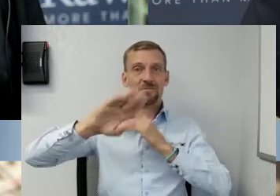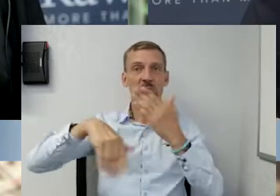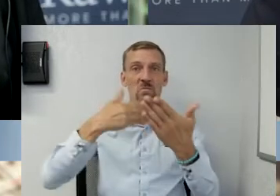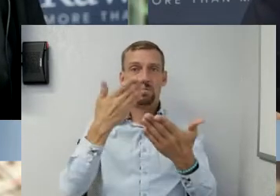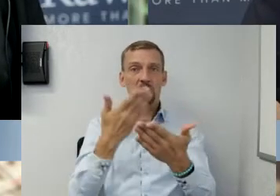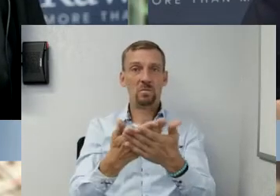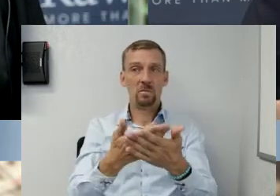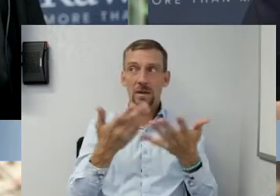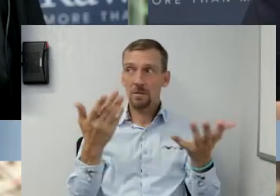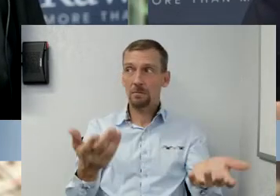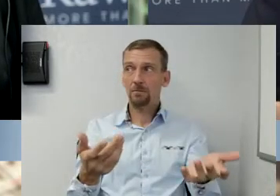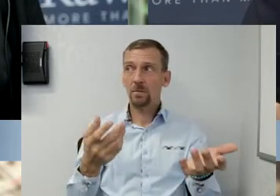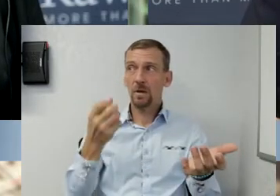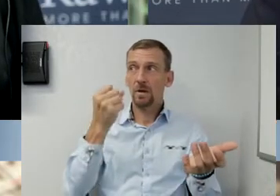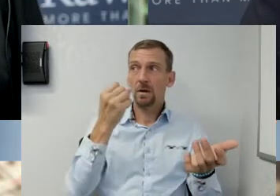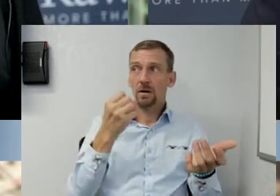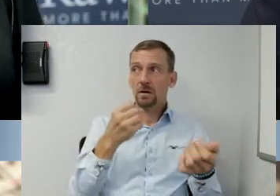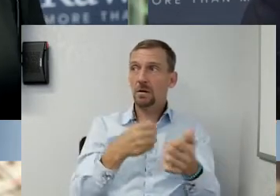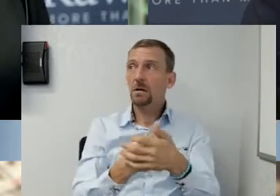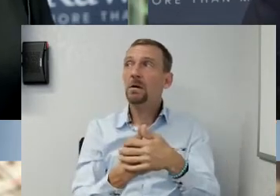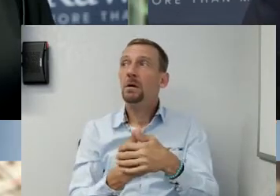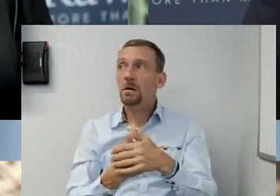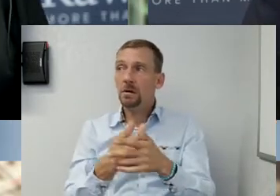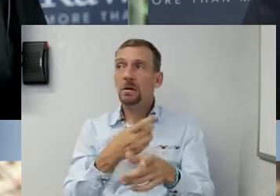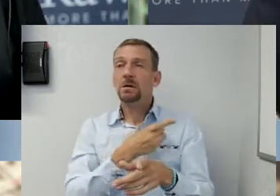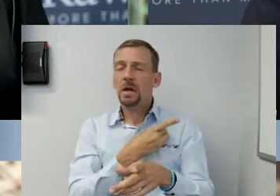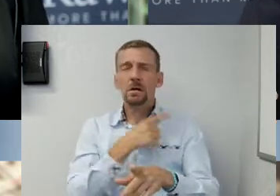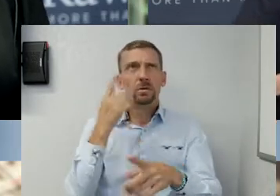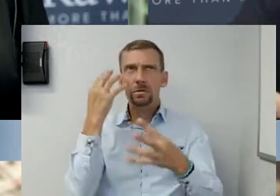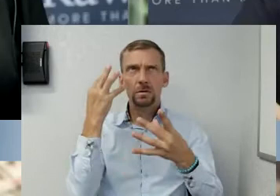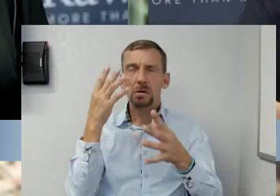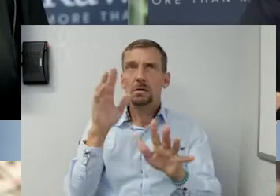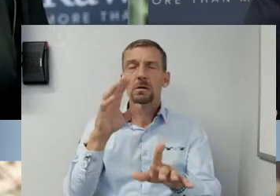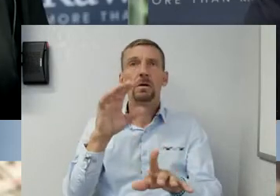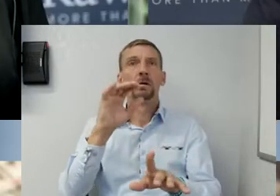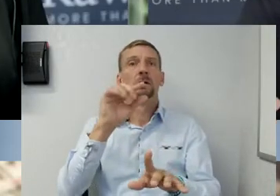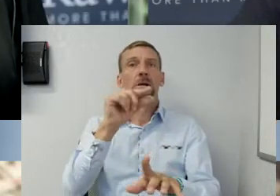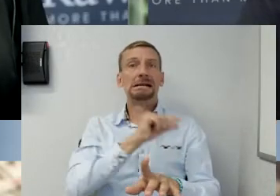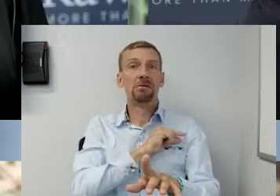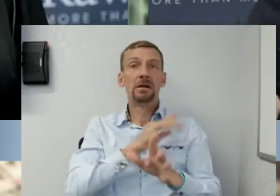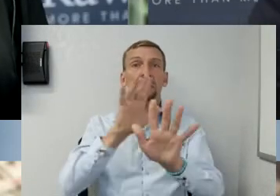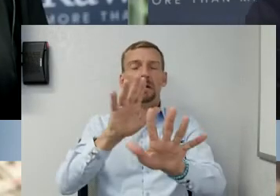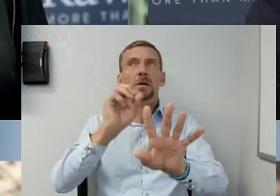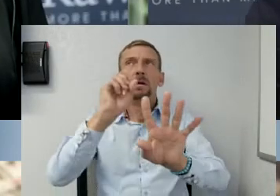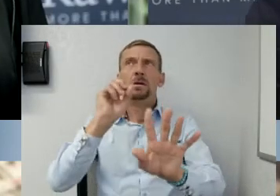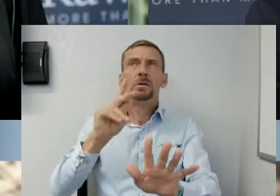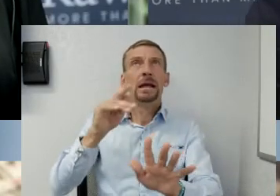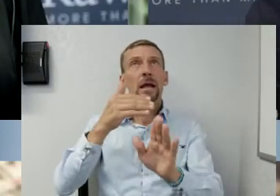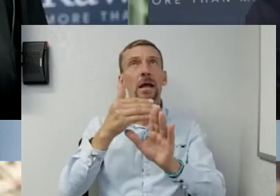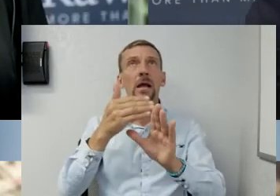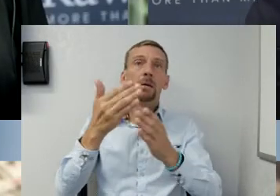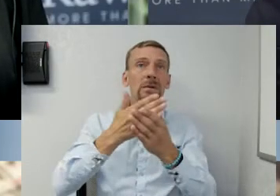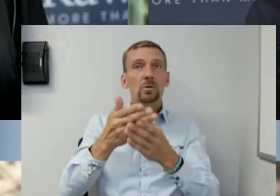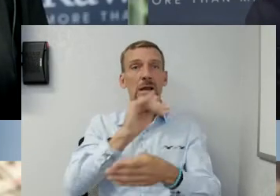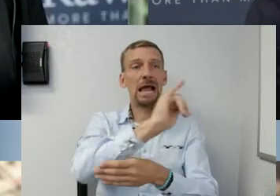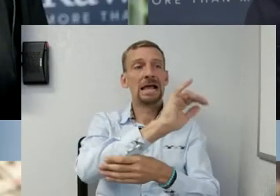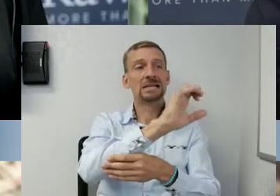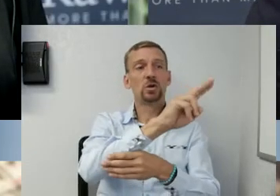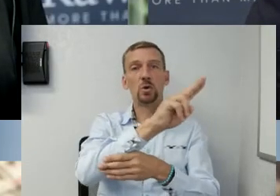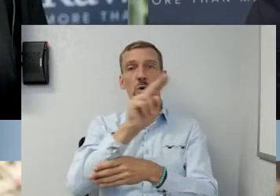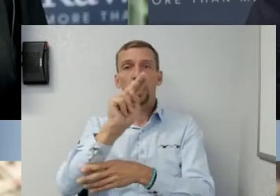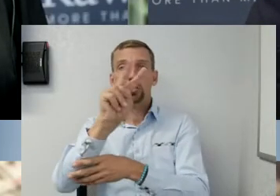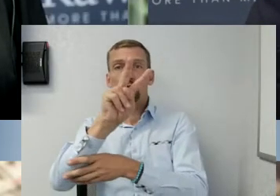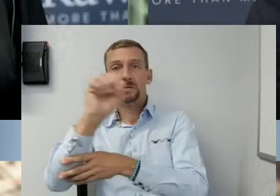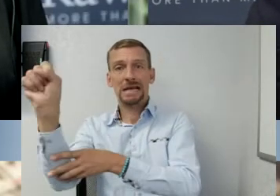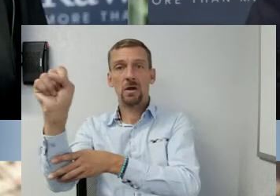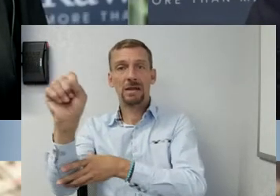So definitely, okay. yeah. So between the ICU and 2 South, there are 8